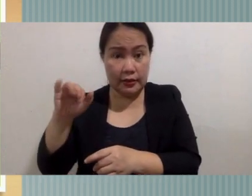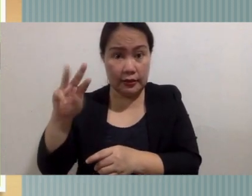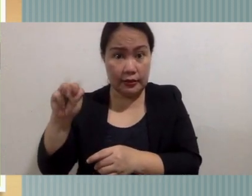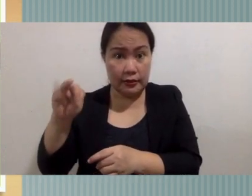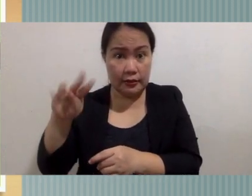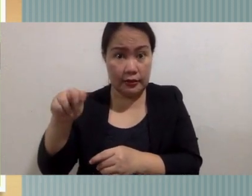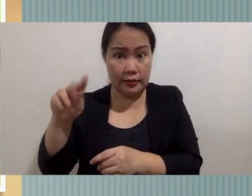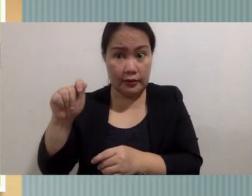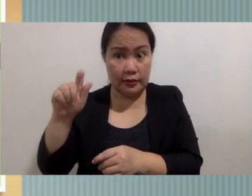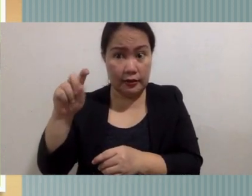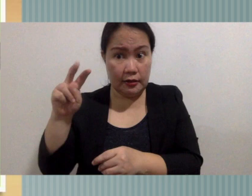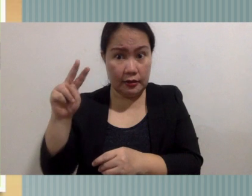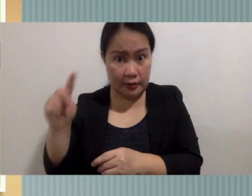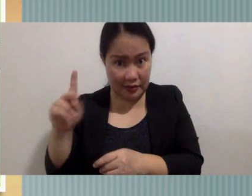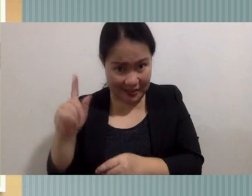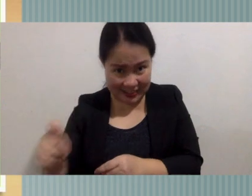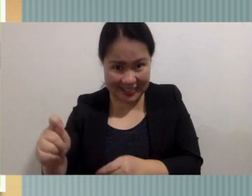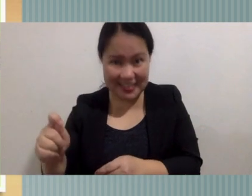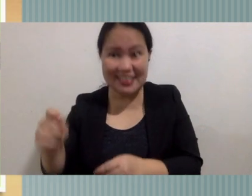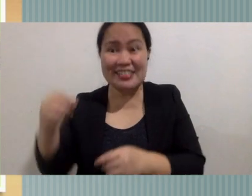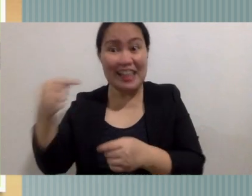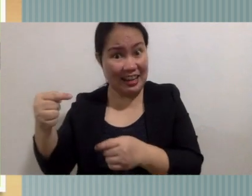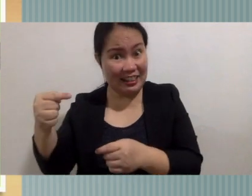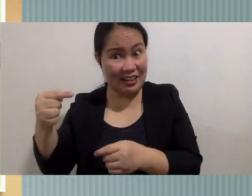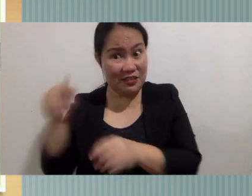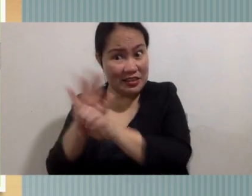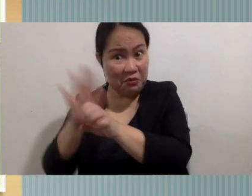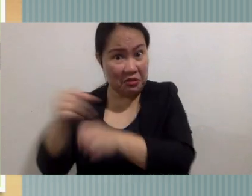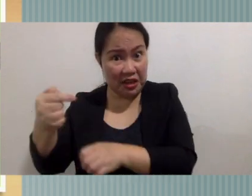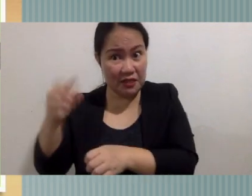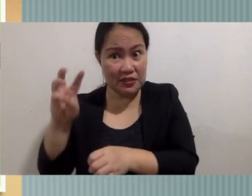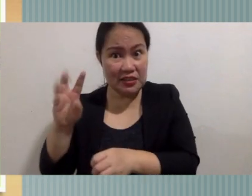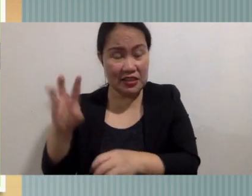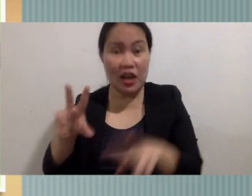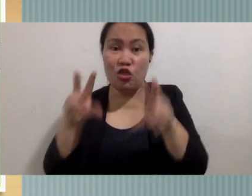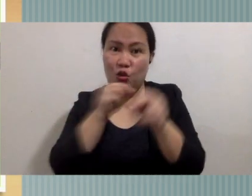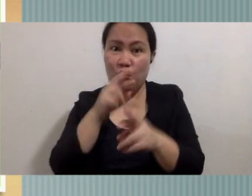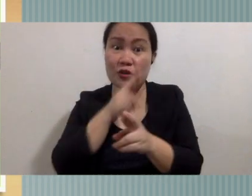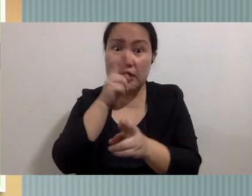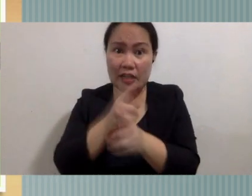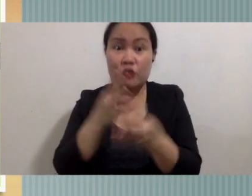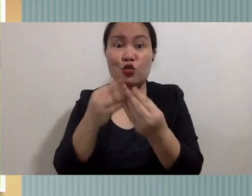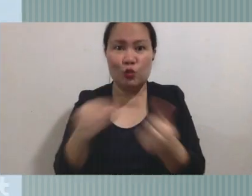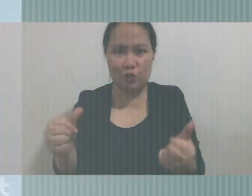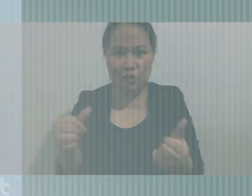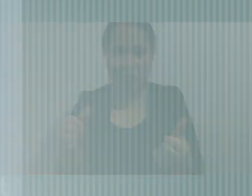negative, then the quadratic equation has no real roots or solution.